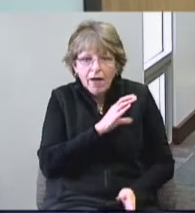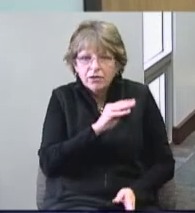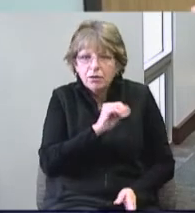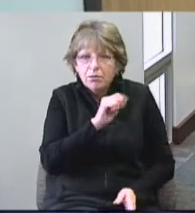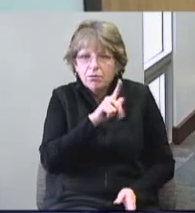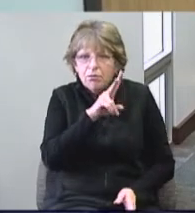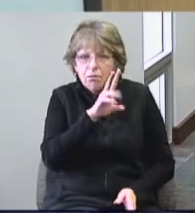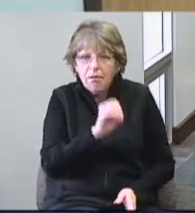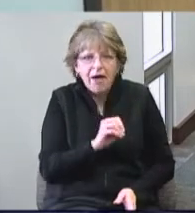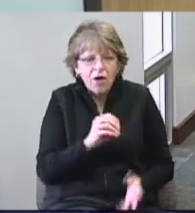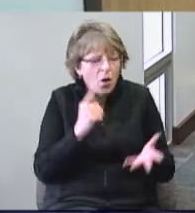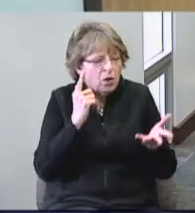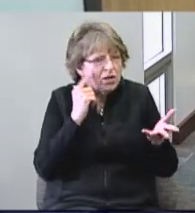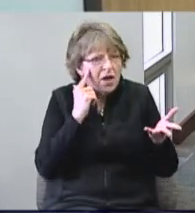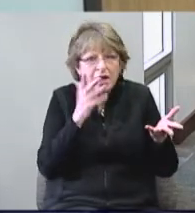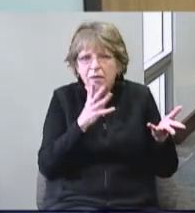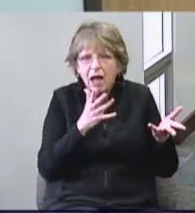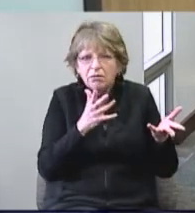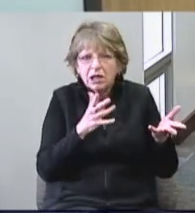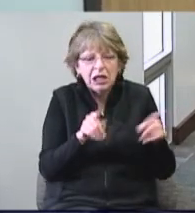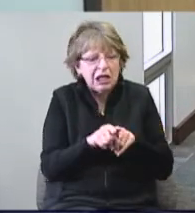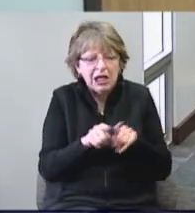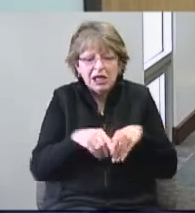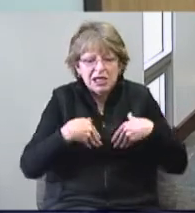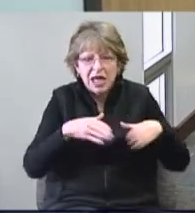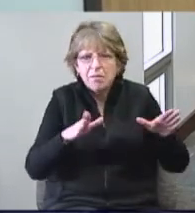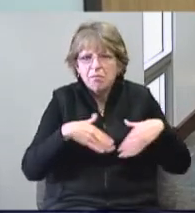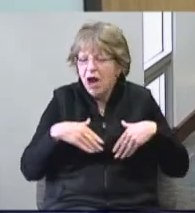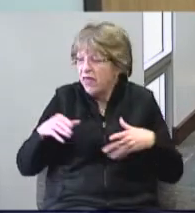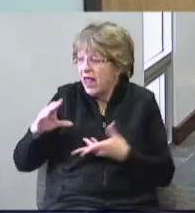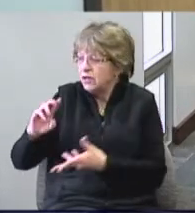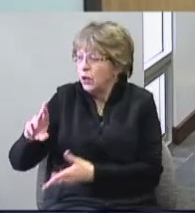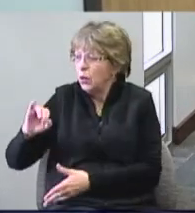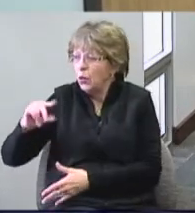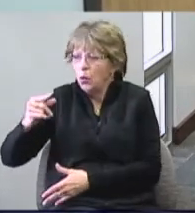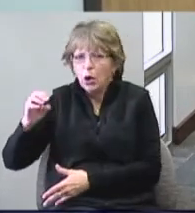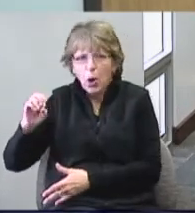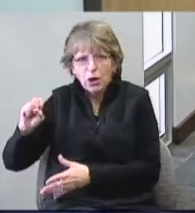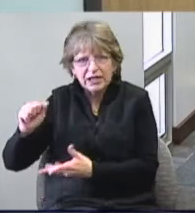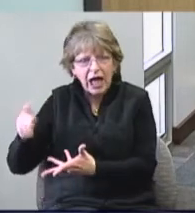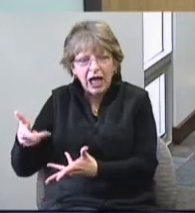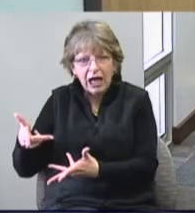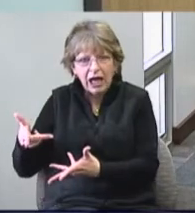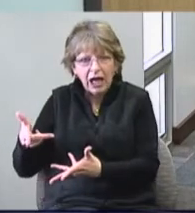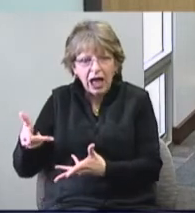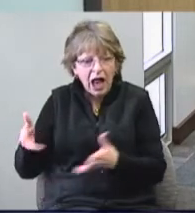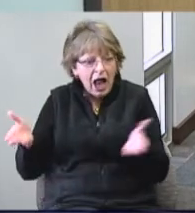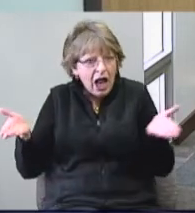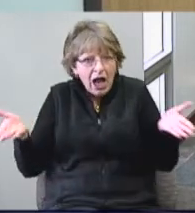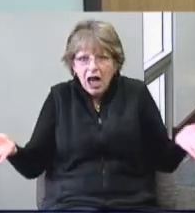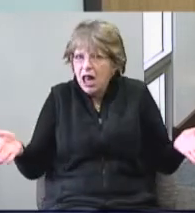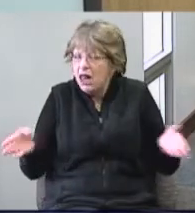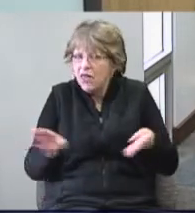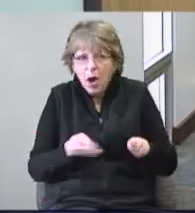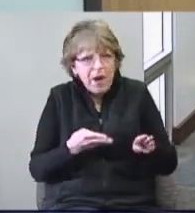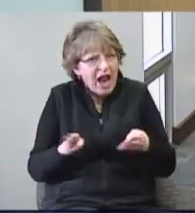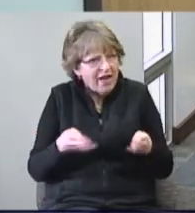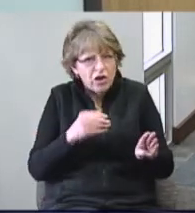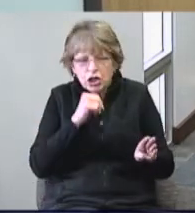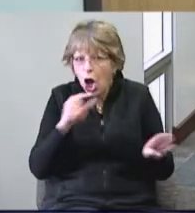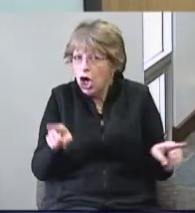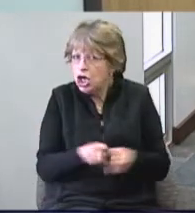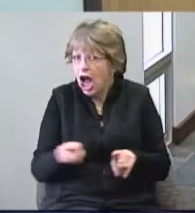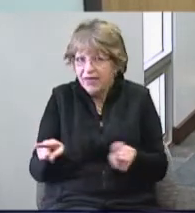in the same breath as Officer Ragosa, and the conduct is nowhere similar. Officer Malvo did